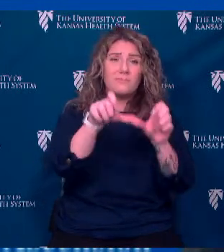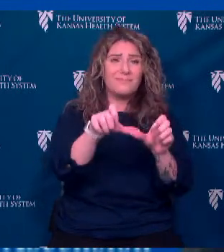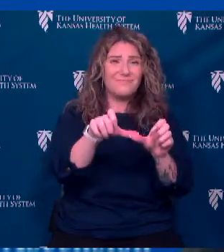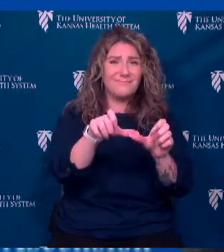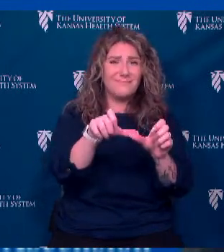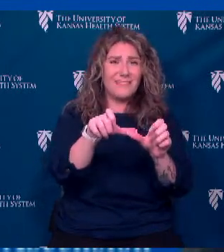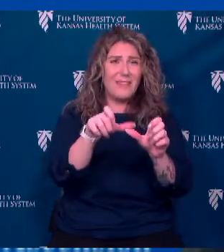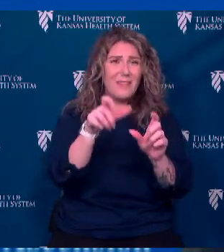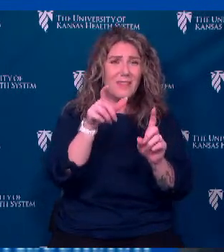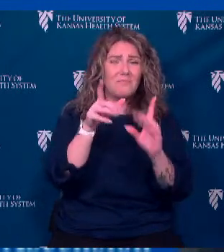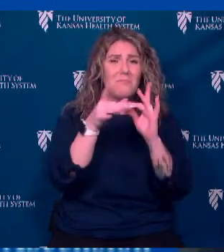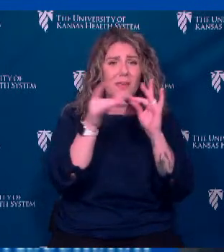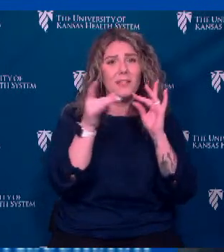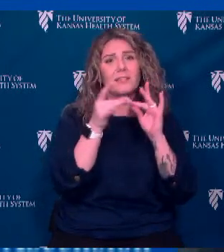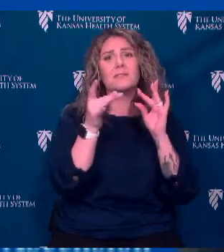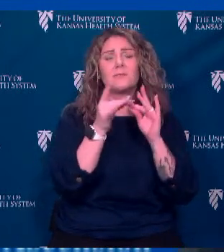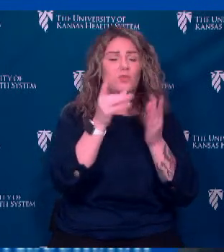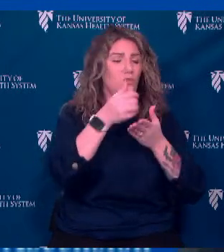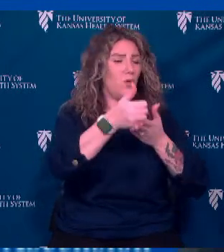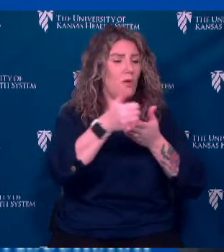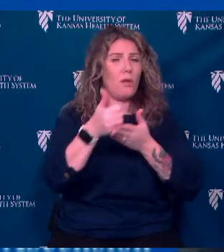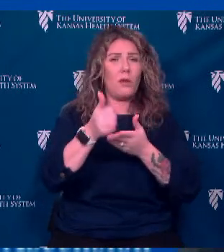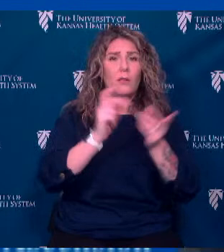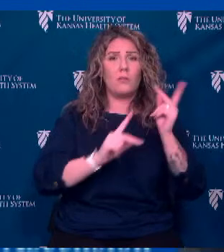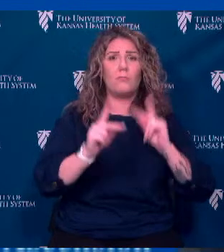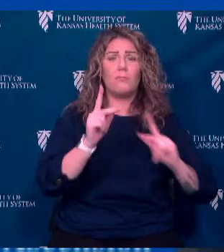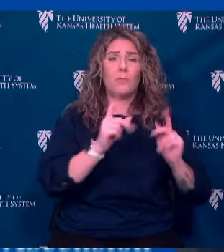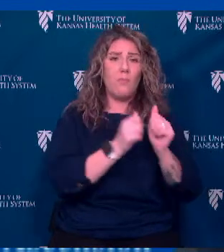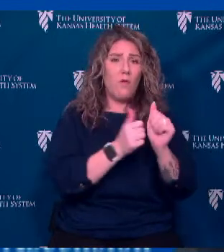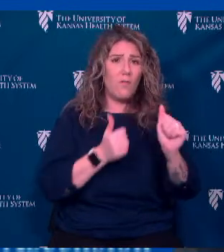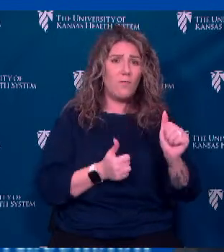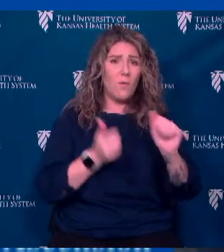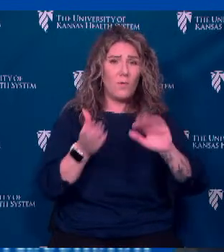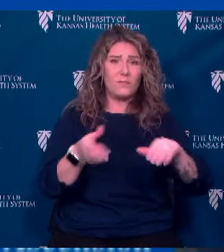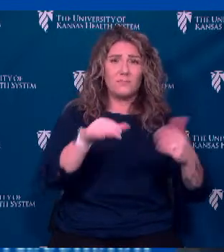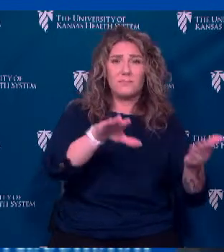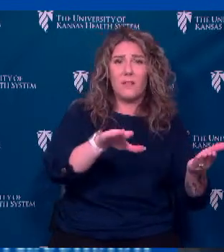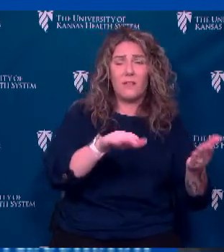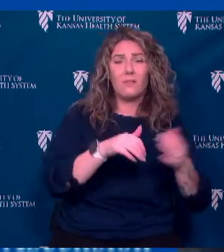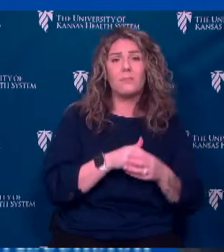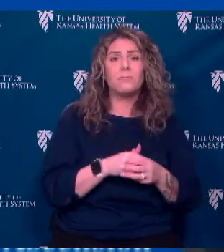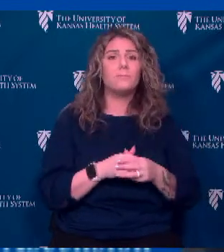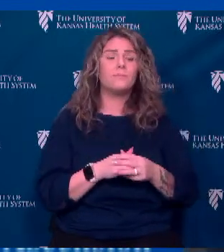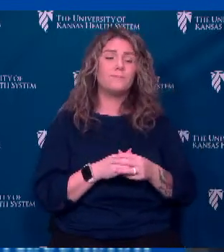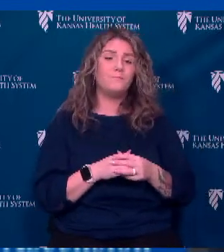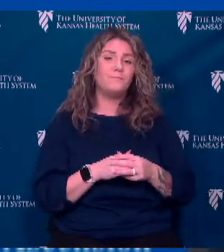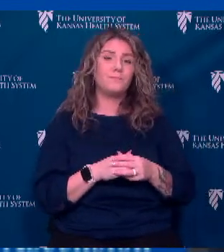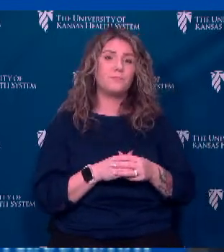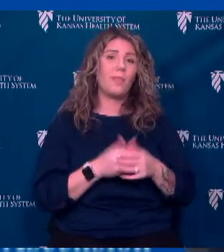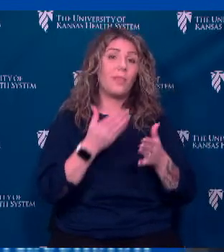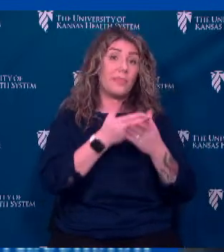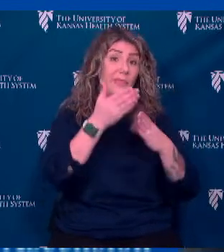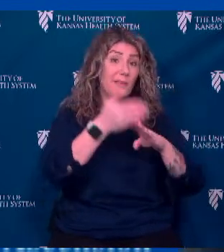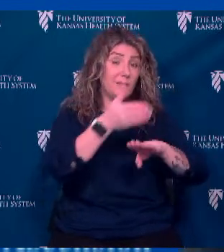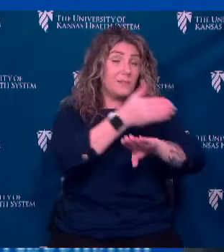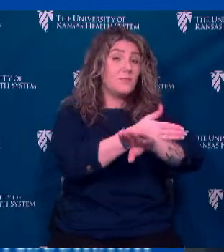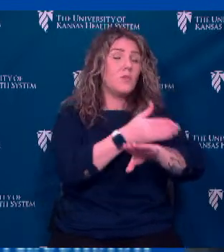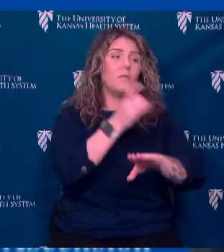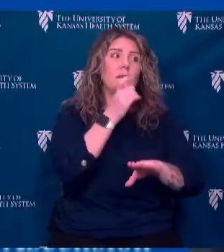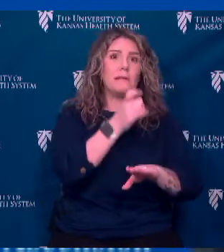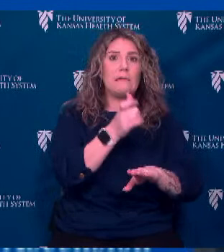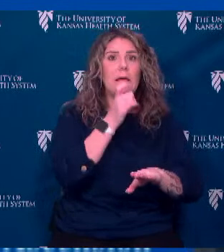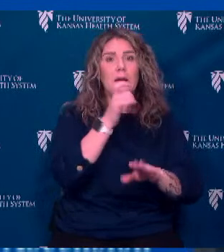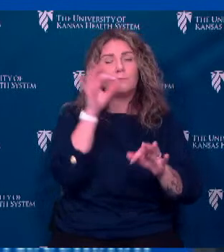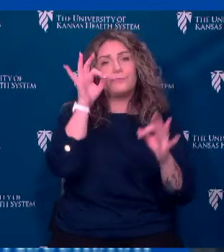and help people try to avoid unnecessary deaths. So things are improving, not where we want them